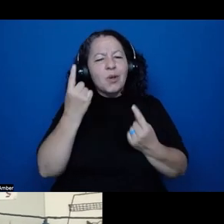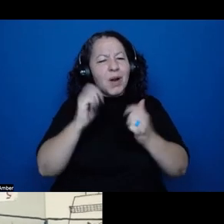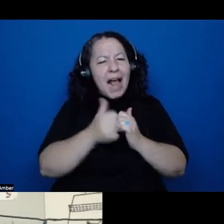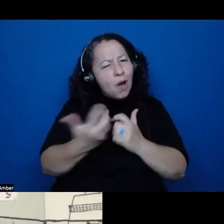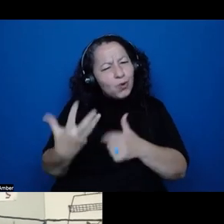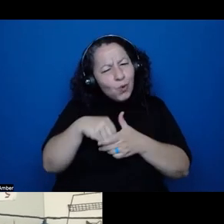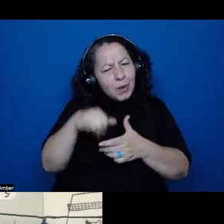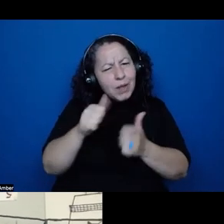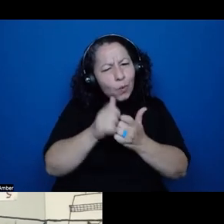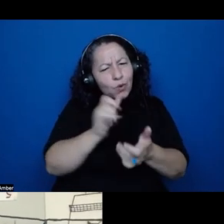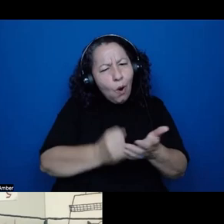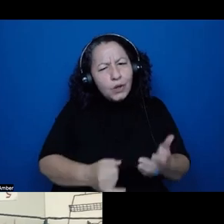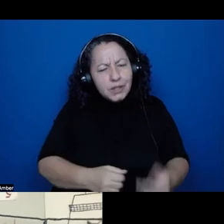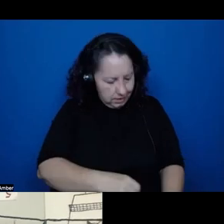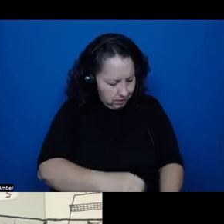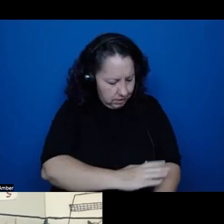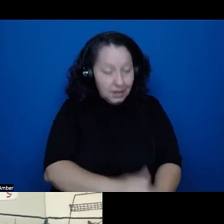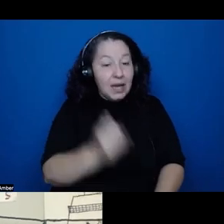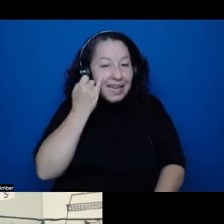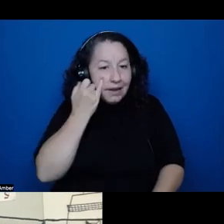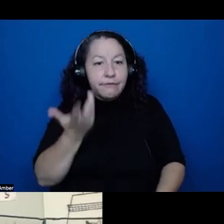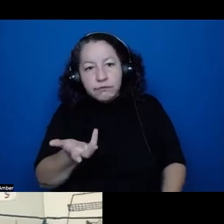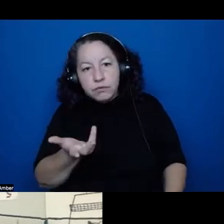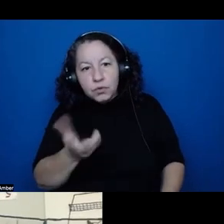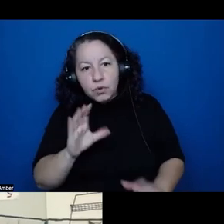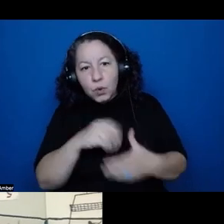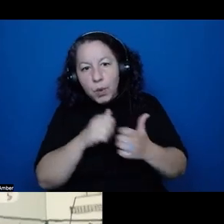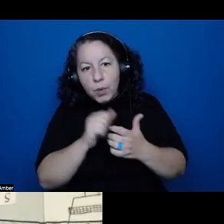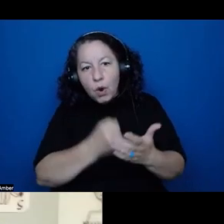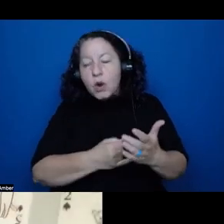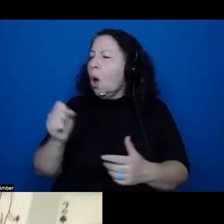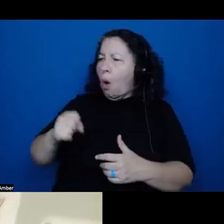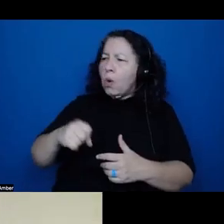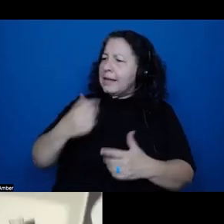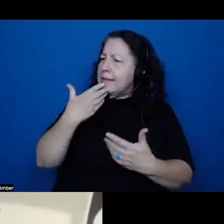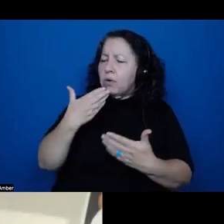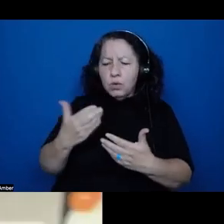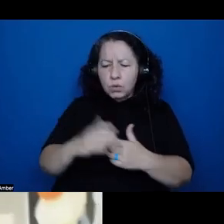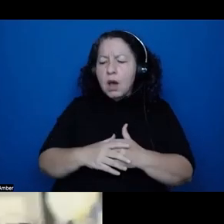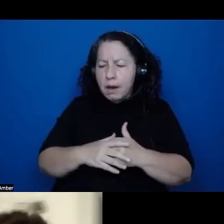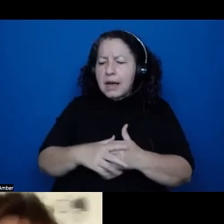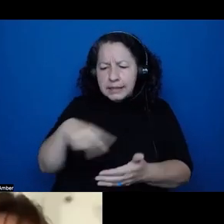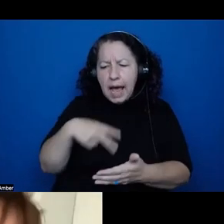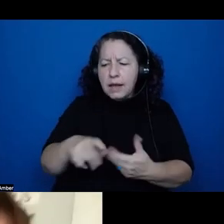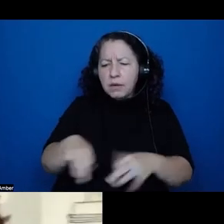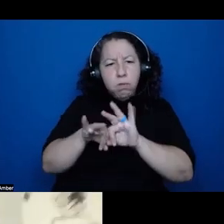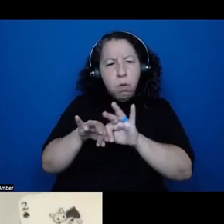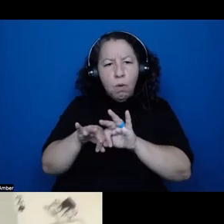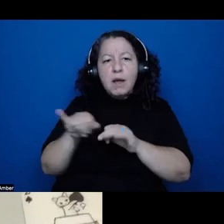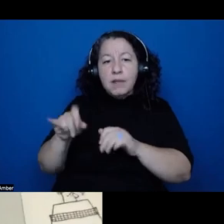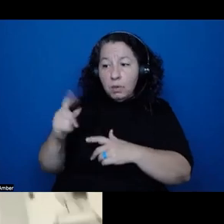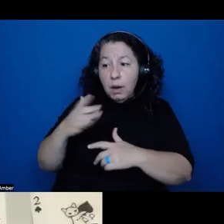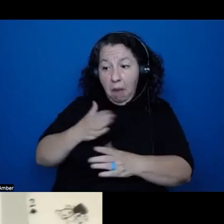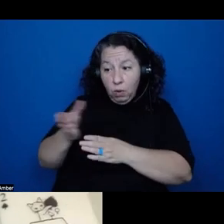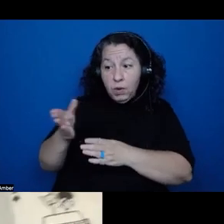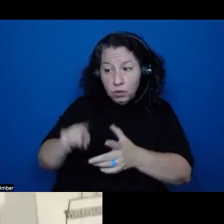anyway. Yeah, thank you. Yeah, dance is really important. I mean, that's where I started my career. Like I